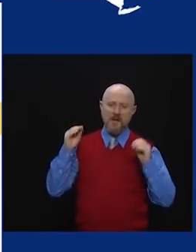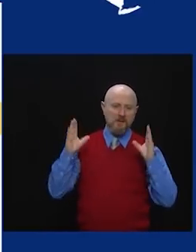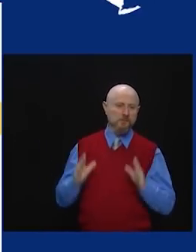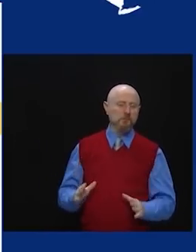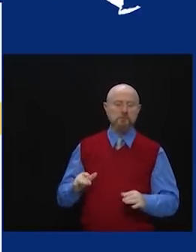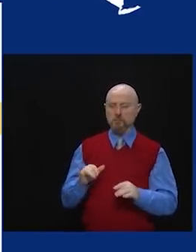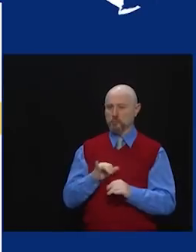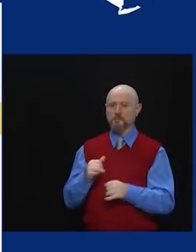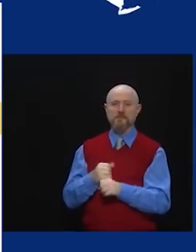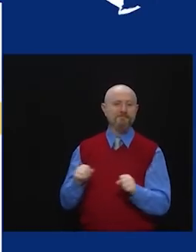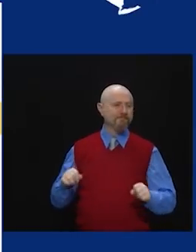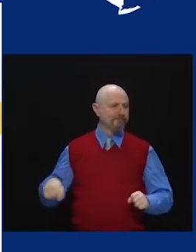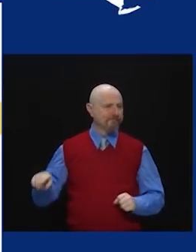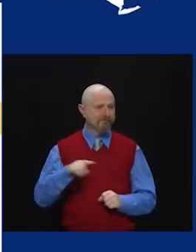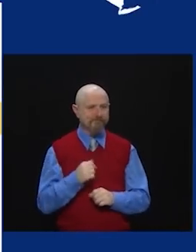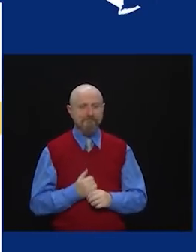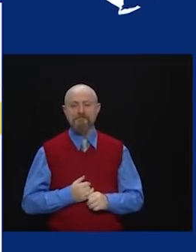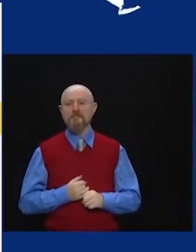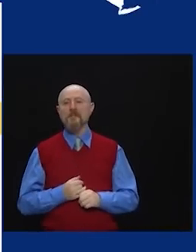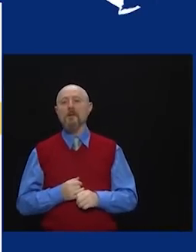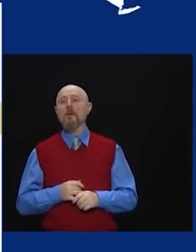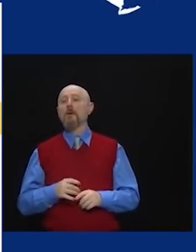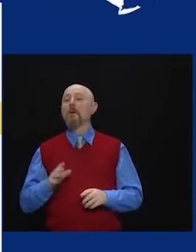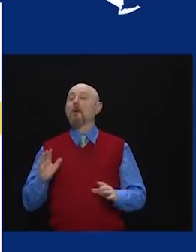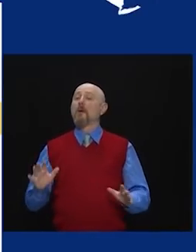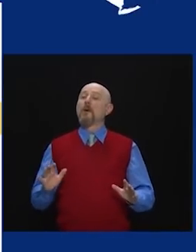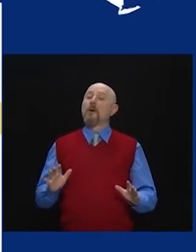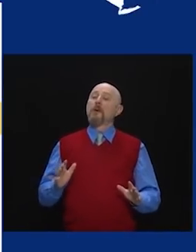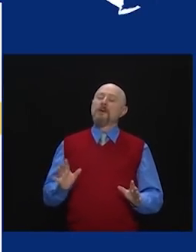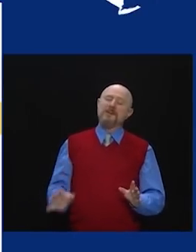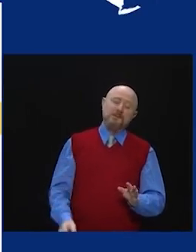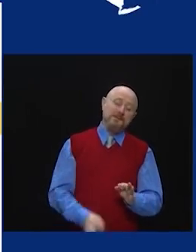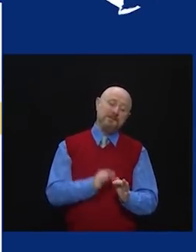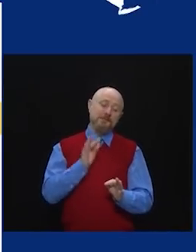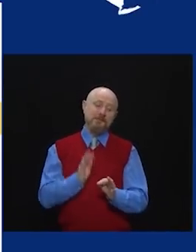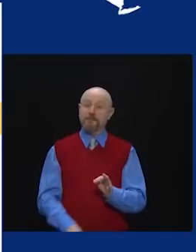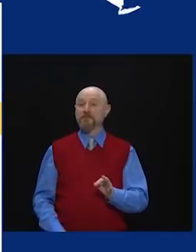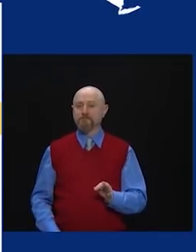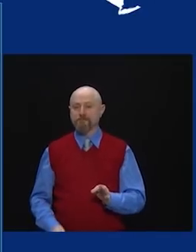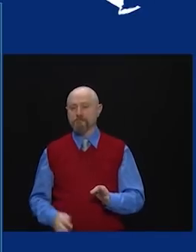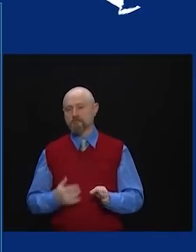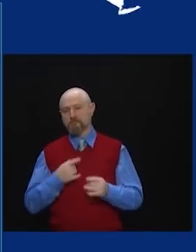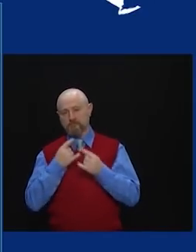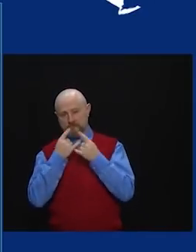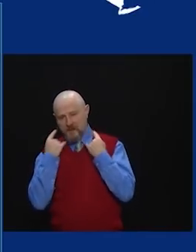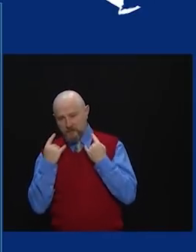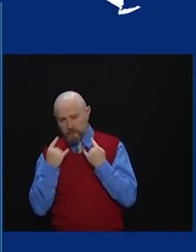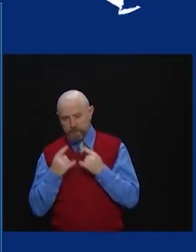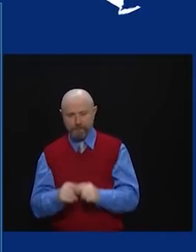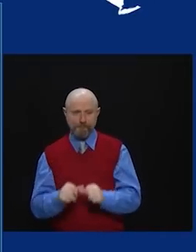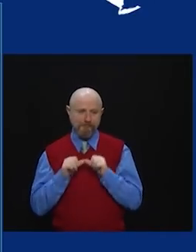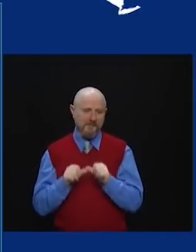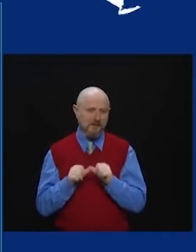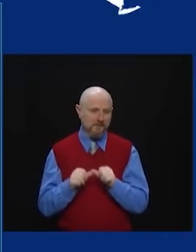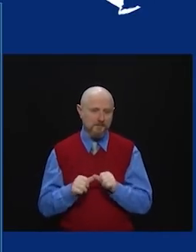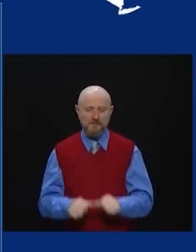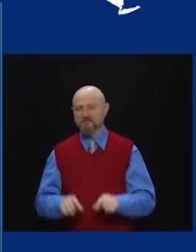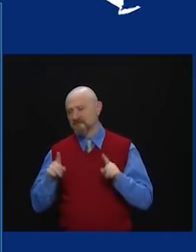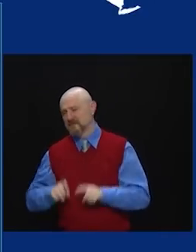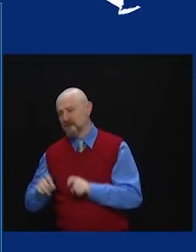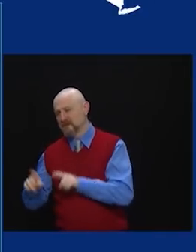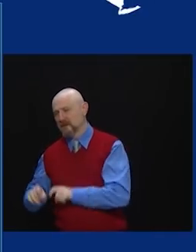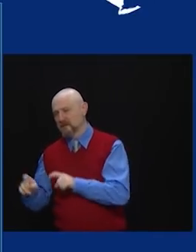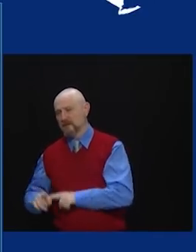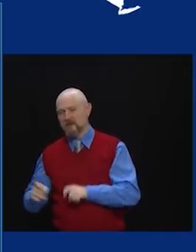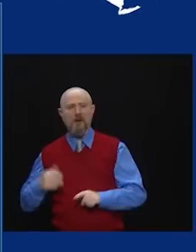so simple. But keep wearing the masks and keep getting tested, and here's what we're going to be talking about. We now know